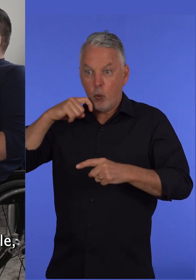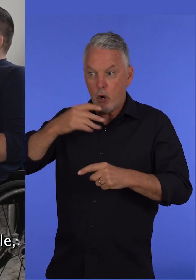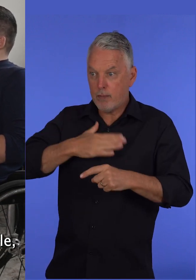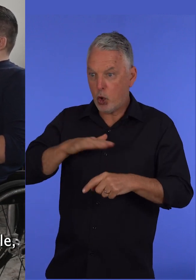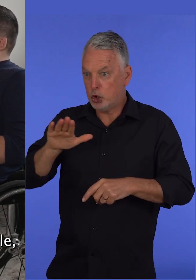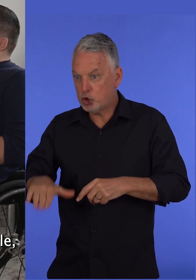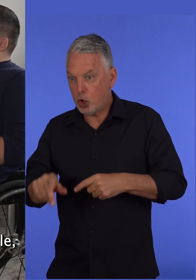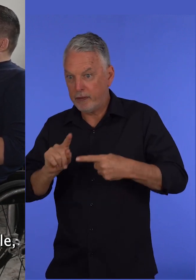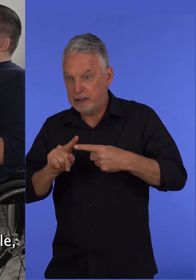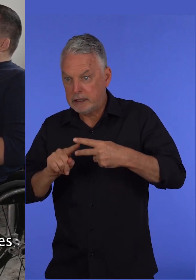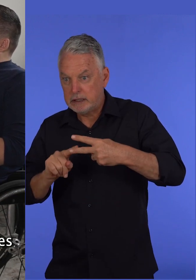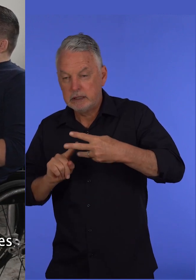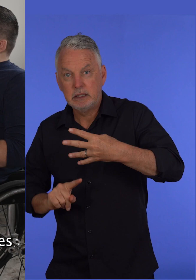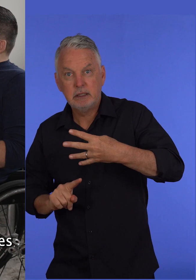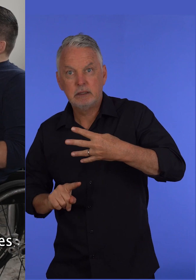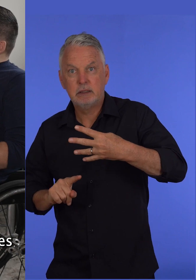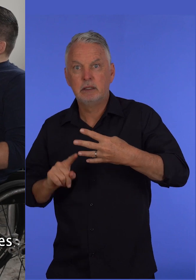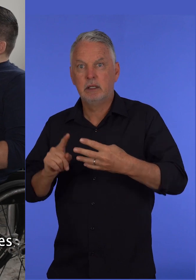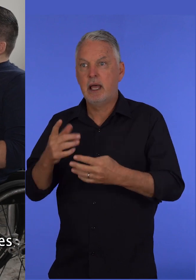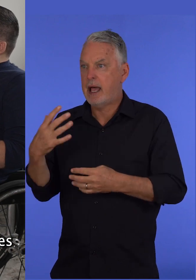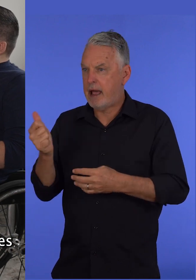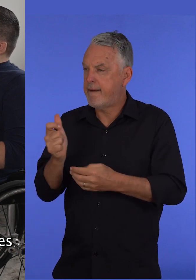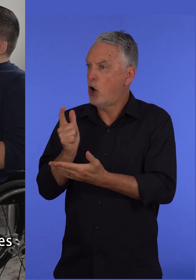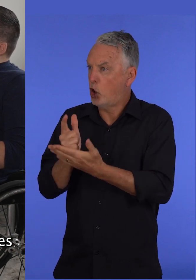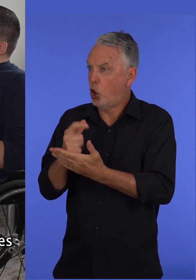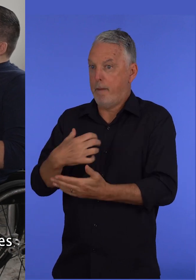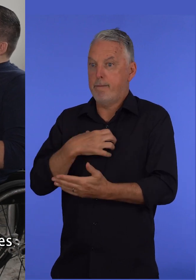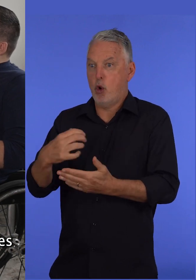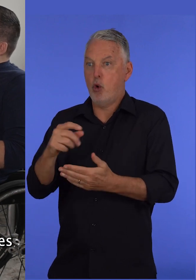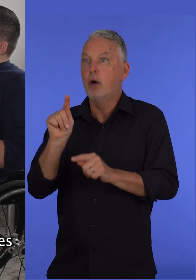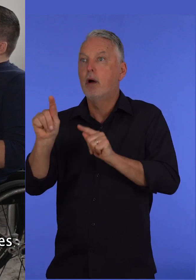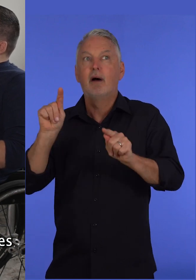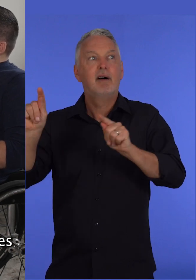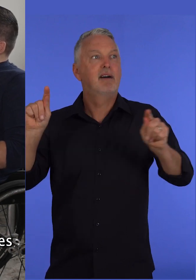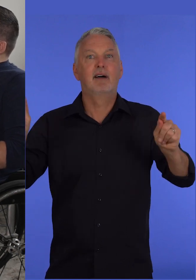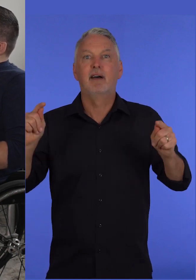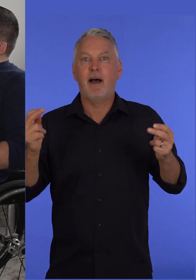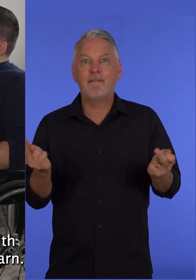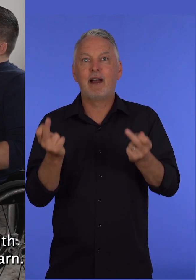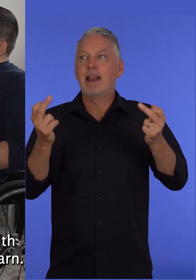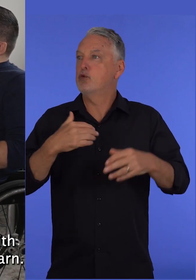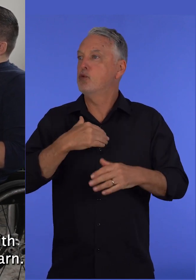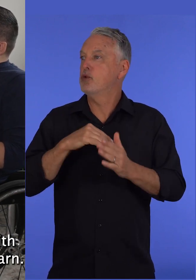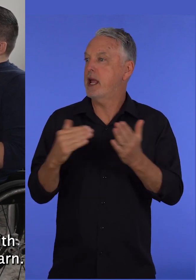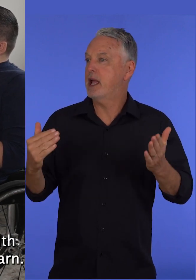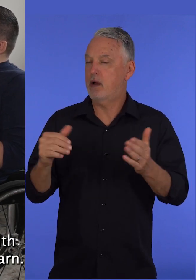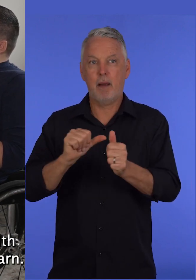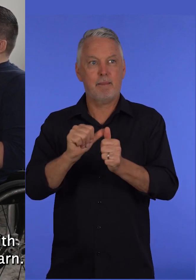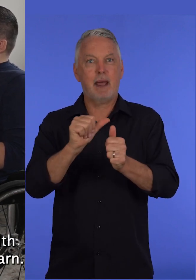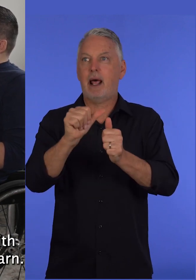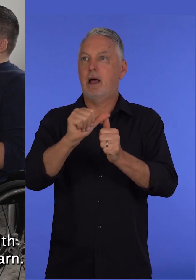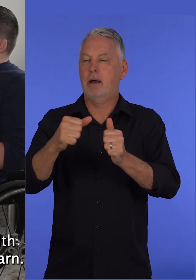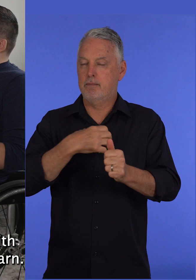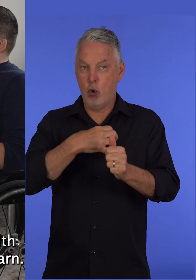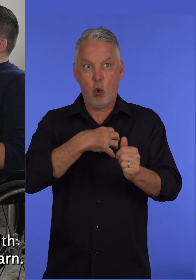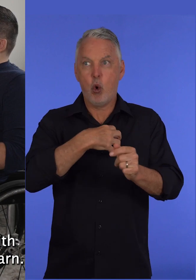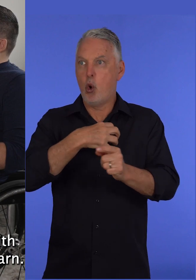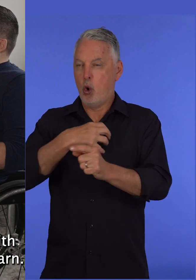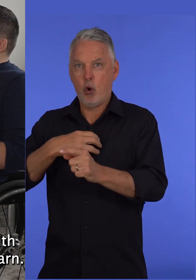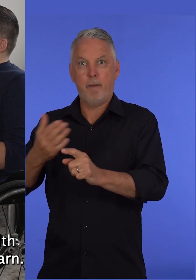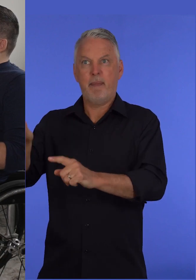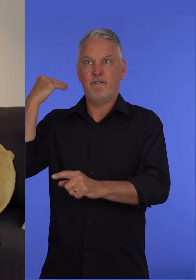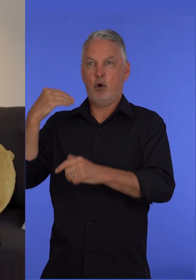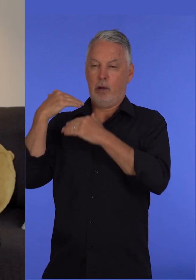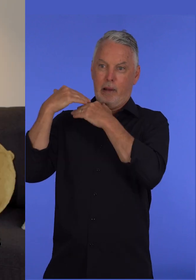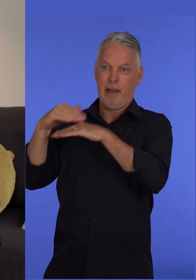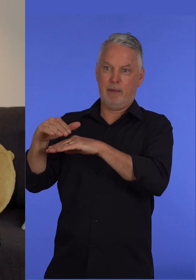be accessible this and that? And, you know, there's a lot more places now that are really sort of coming alongside people with disability and going, how